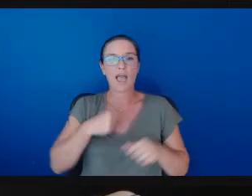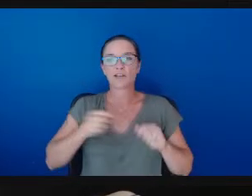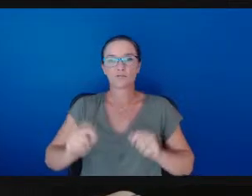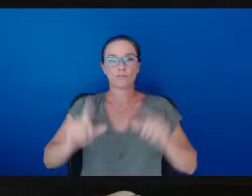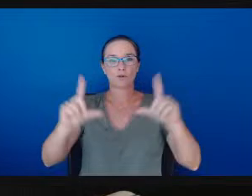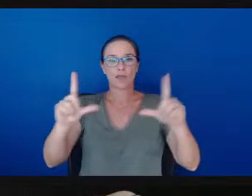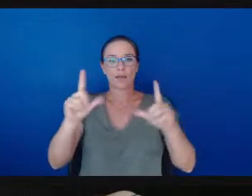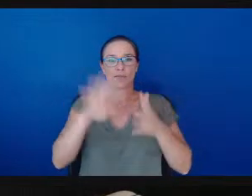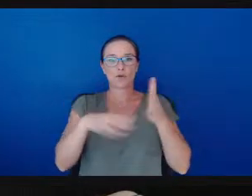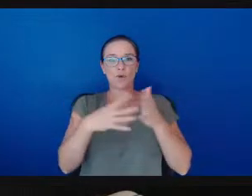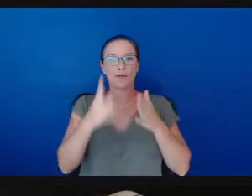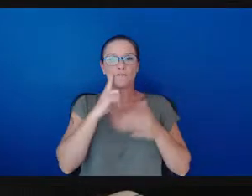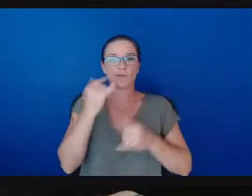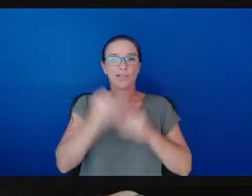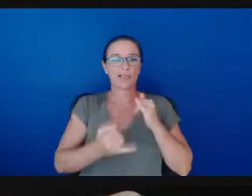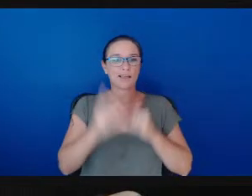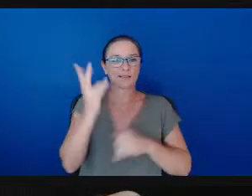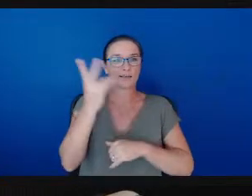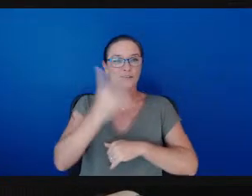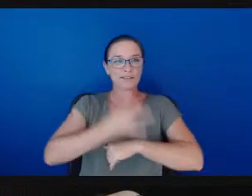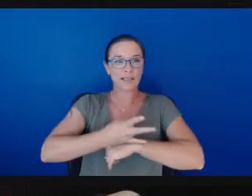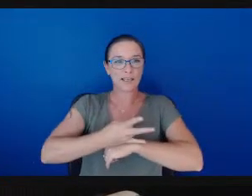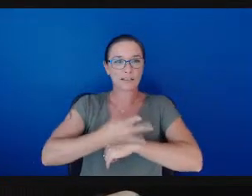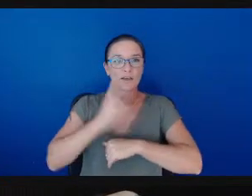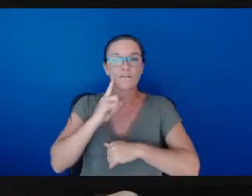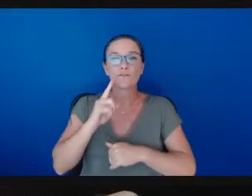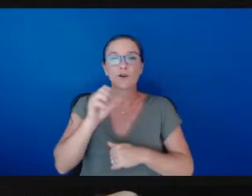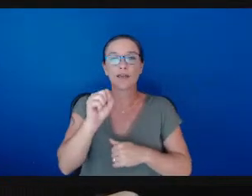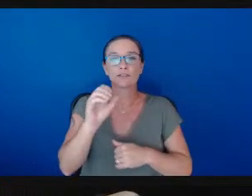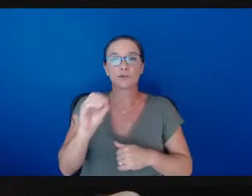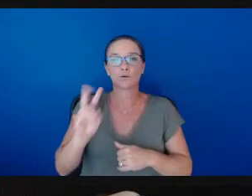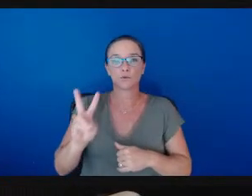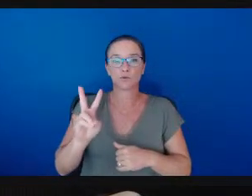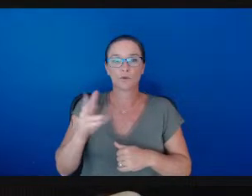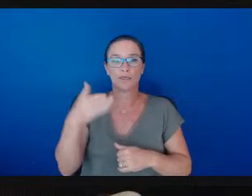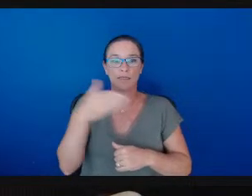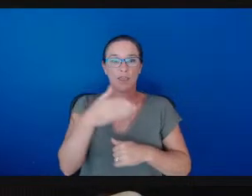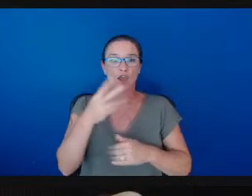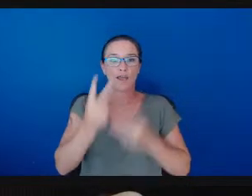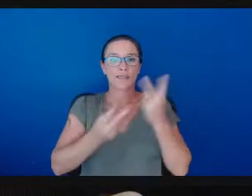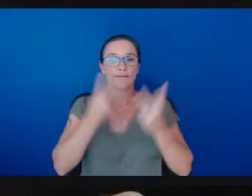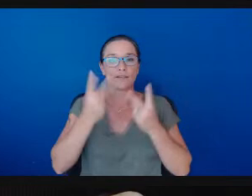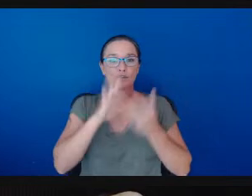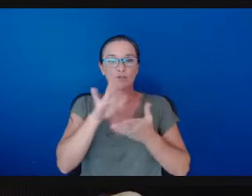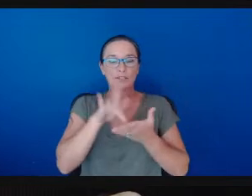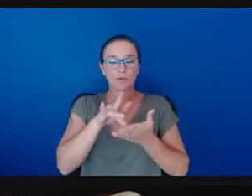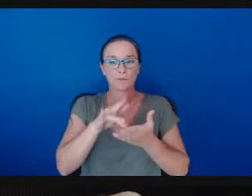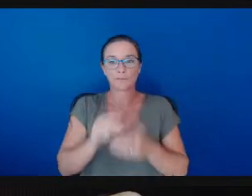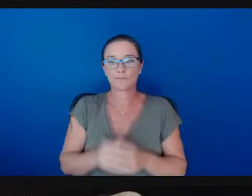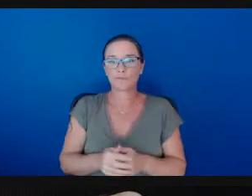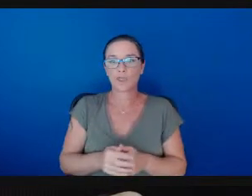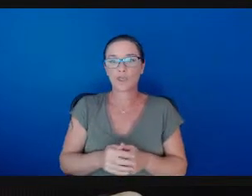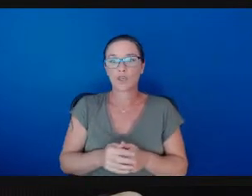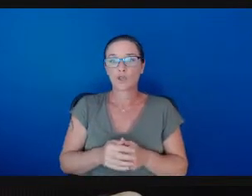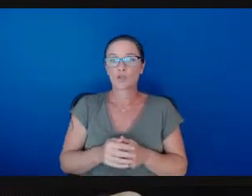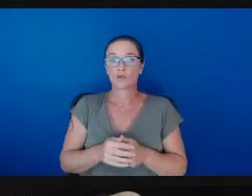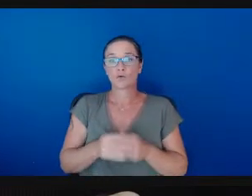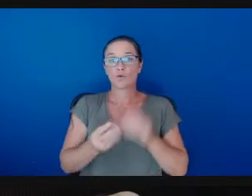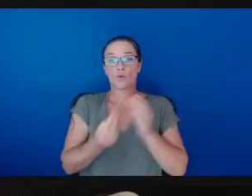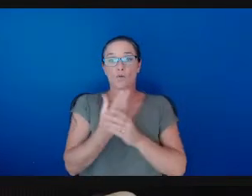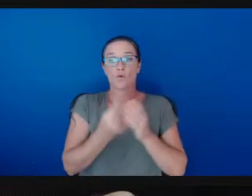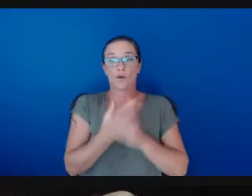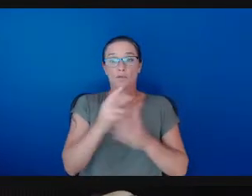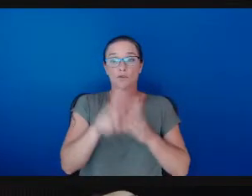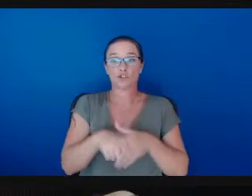the last 7 days for SO2 here at the visitor center. So we are actually, eruption started right in